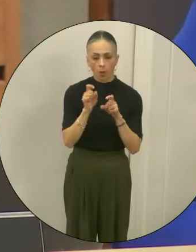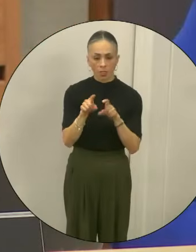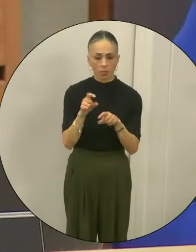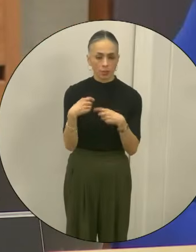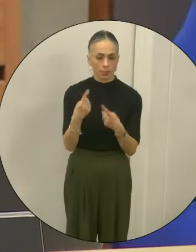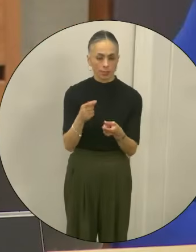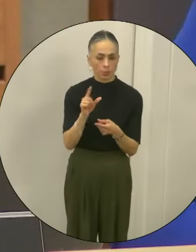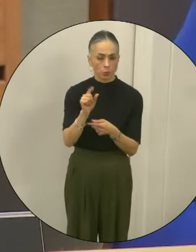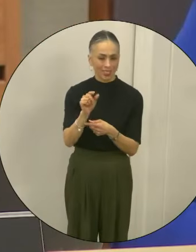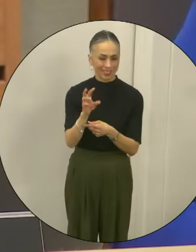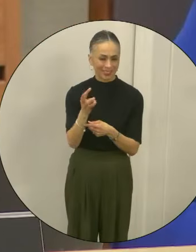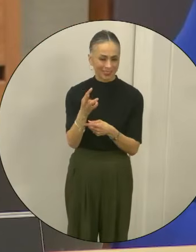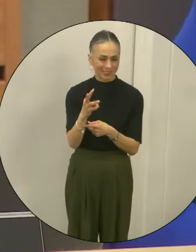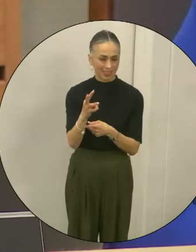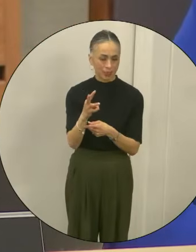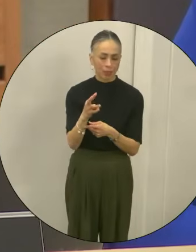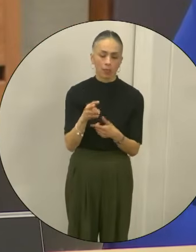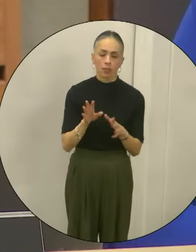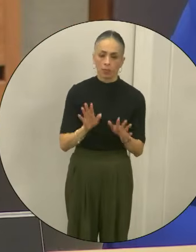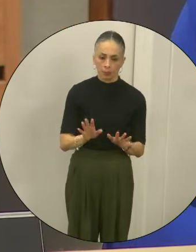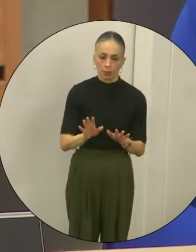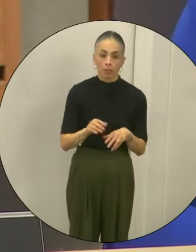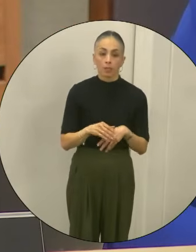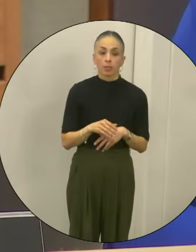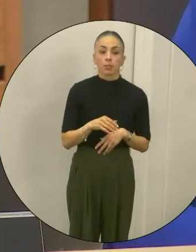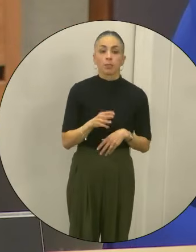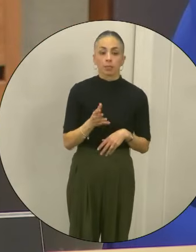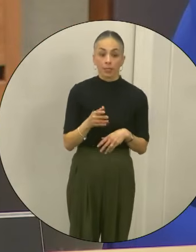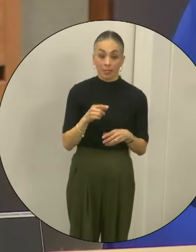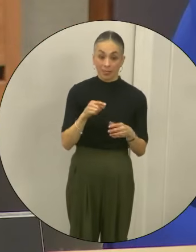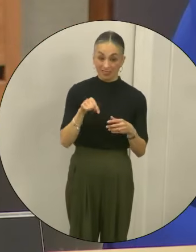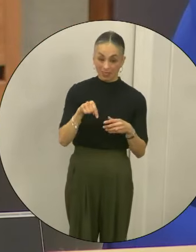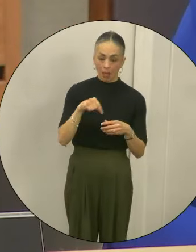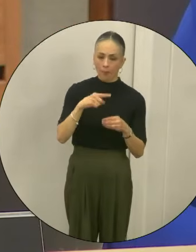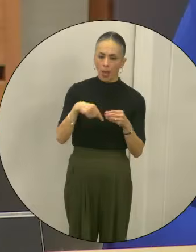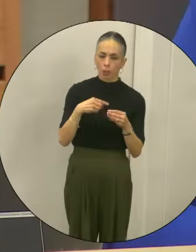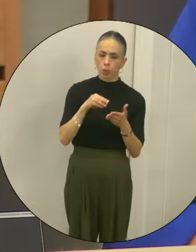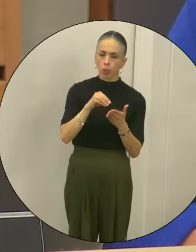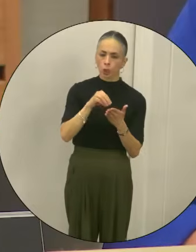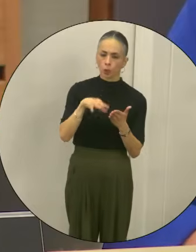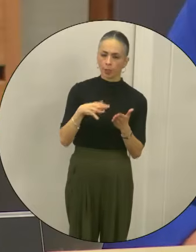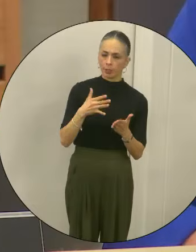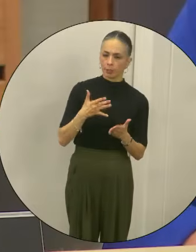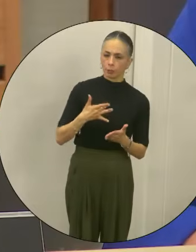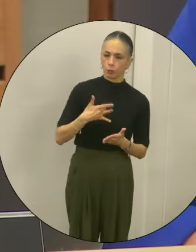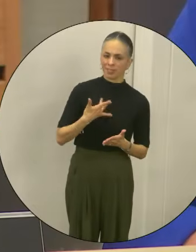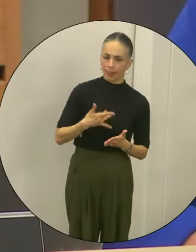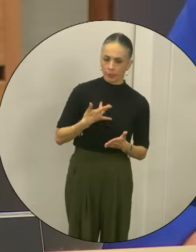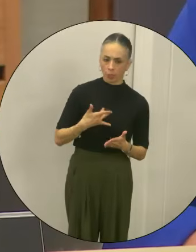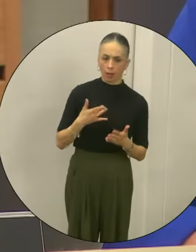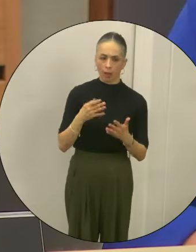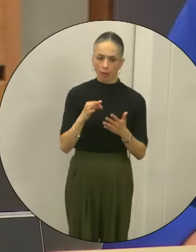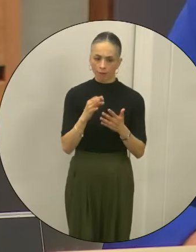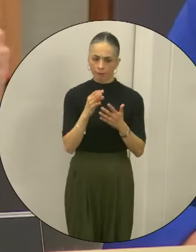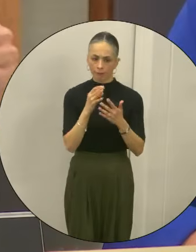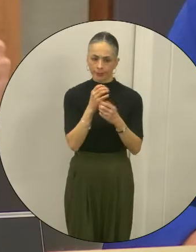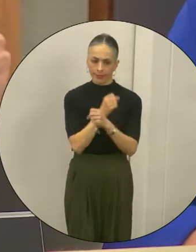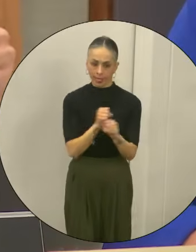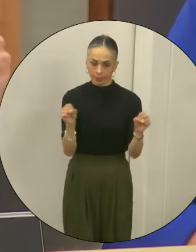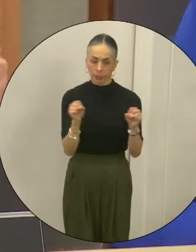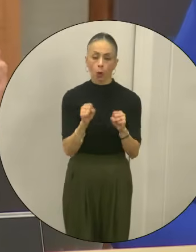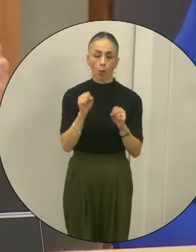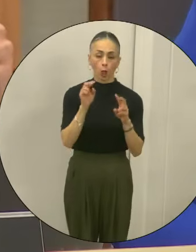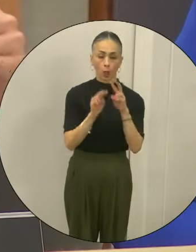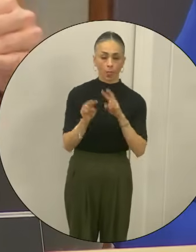question becomes, since this is about student perception of safety, are we looking at the survey as